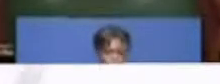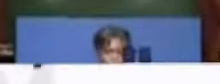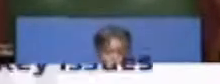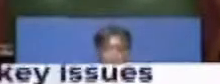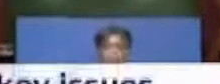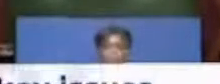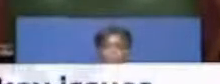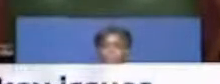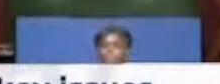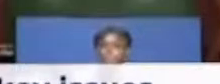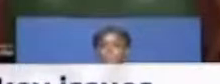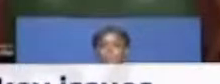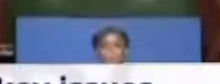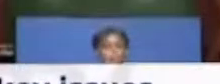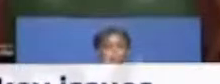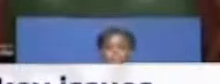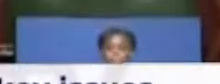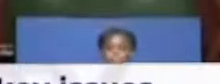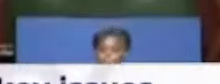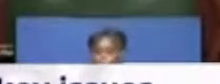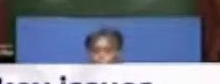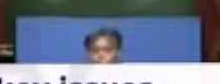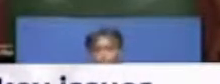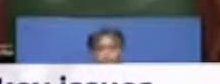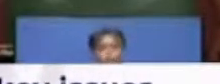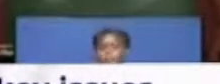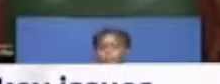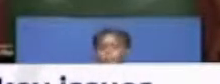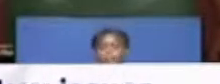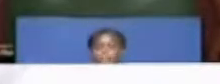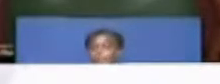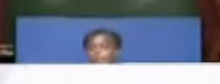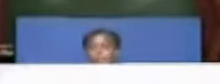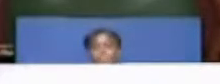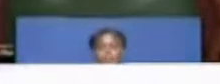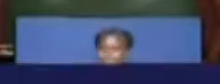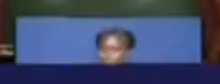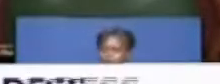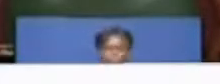households by diversifying their livelihoods.